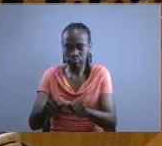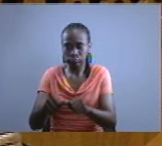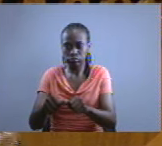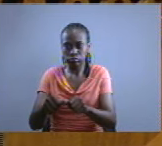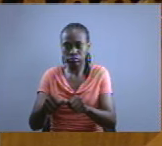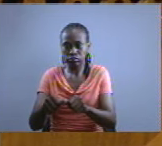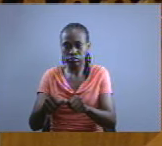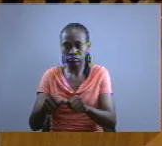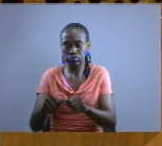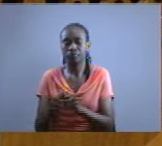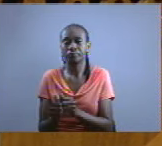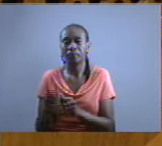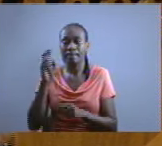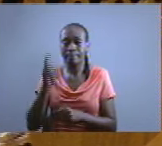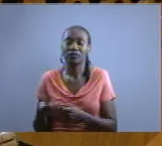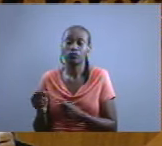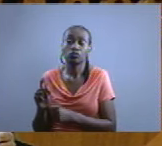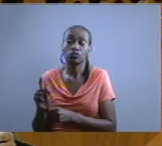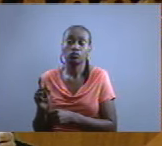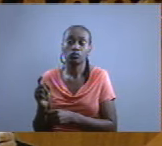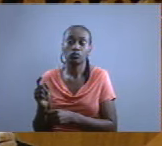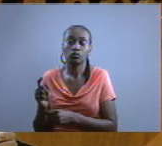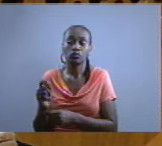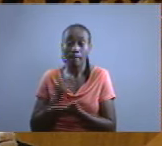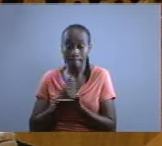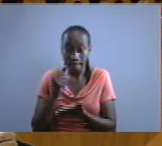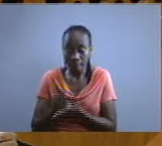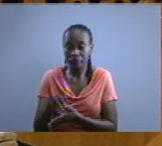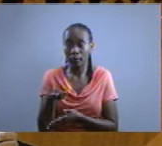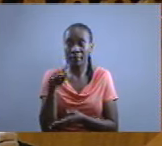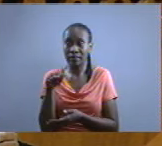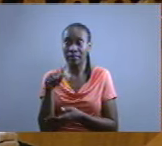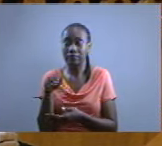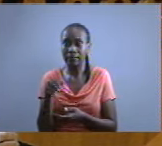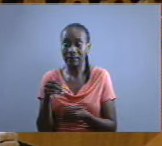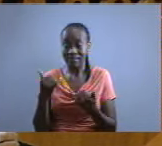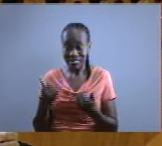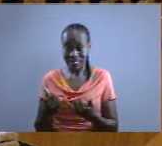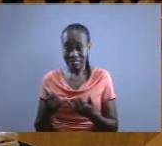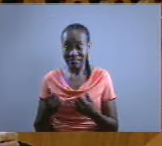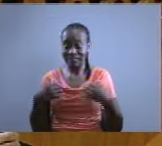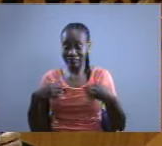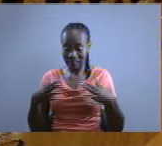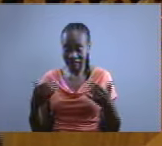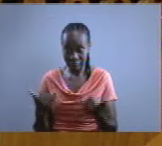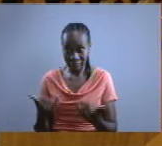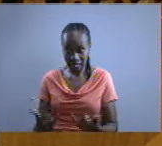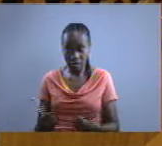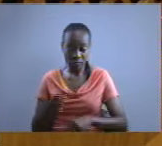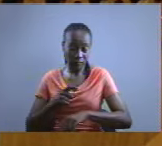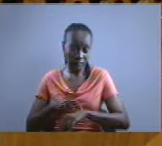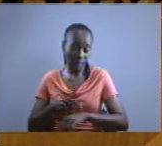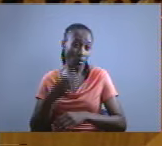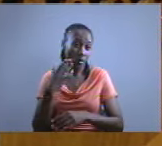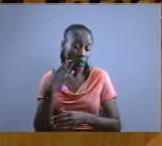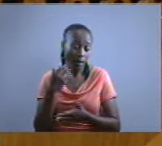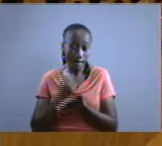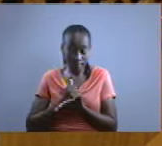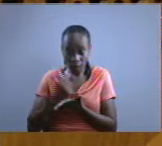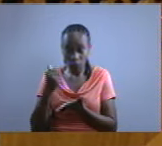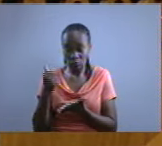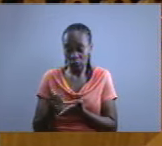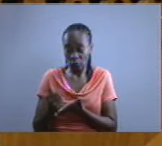ruling party or government. Postbanks comes at the critical time of the post office and in